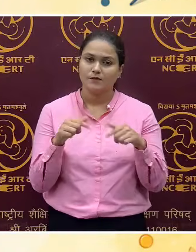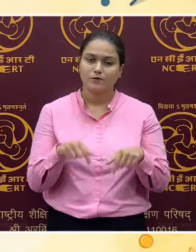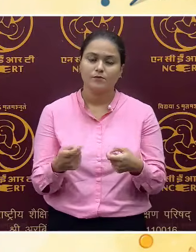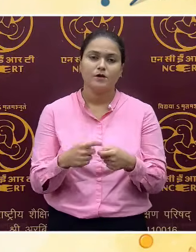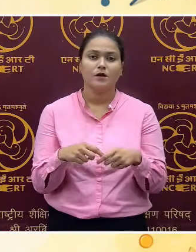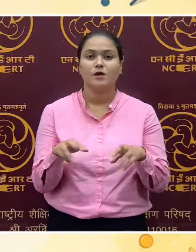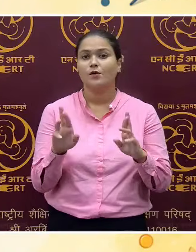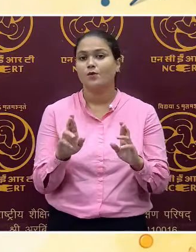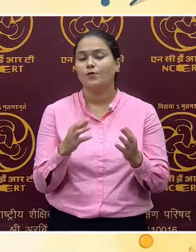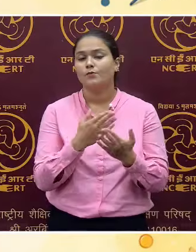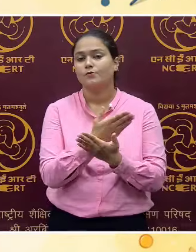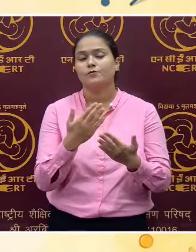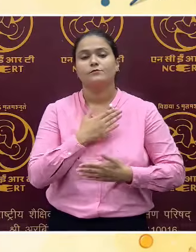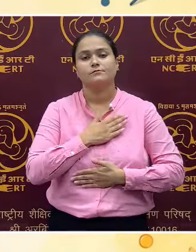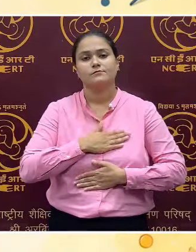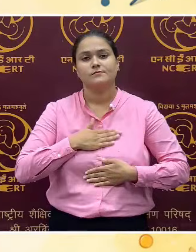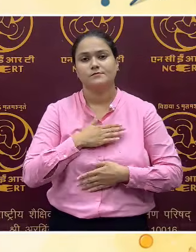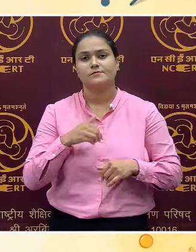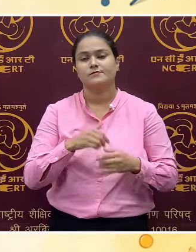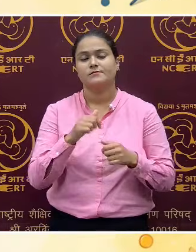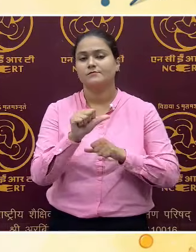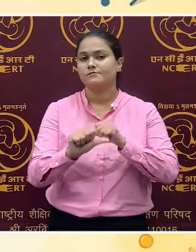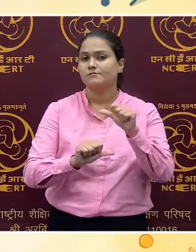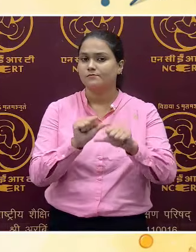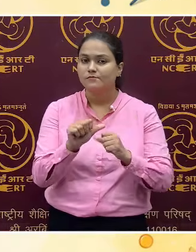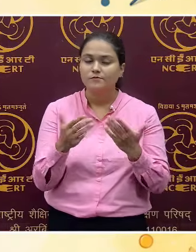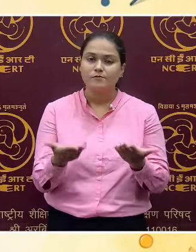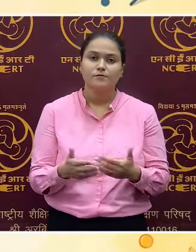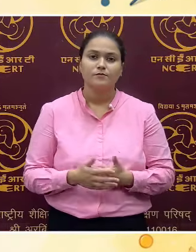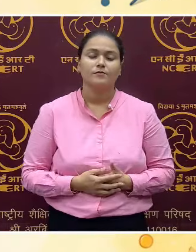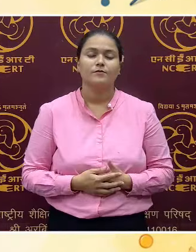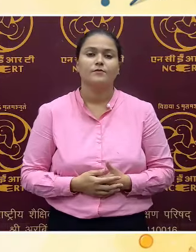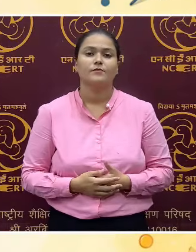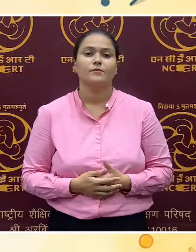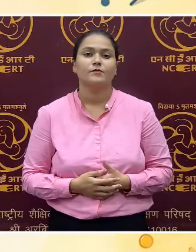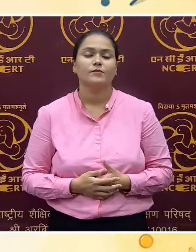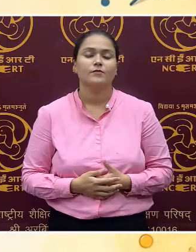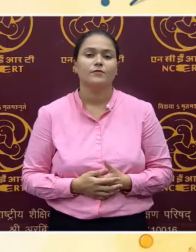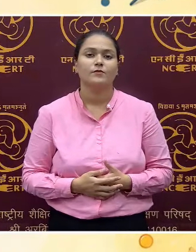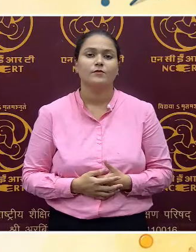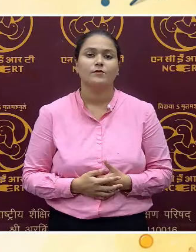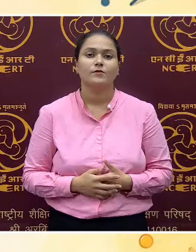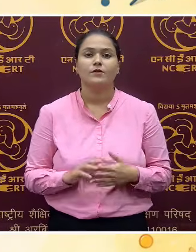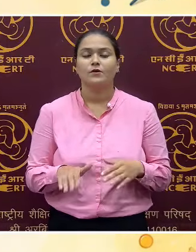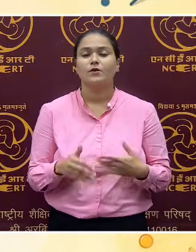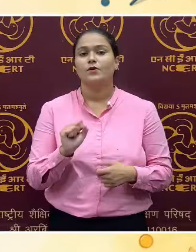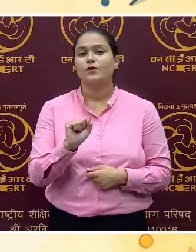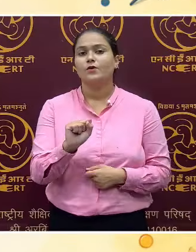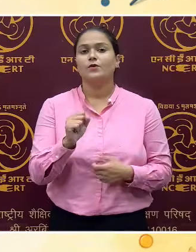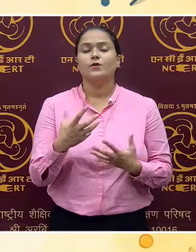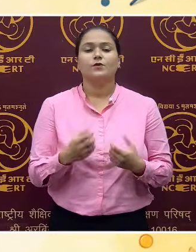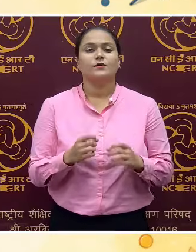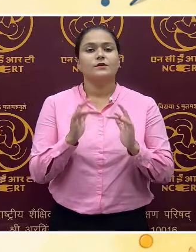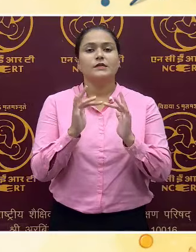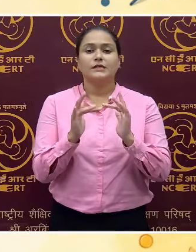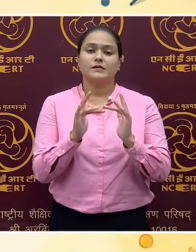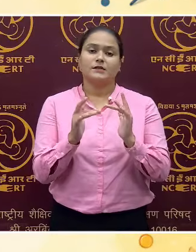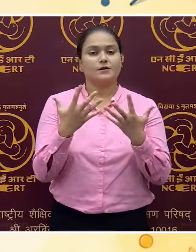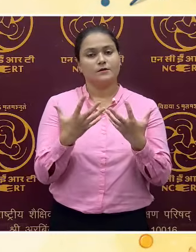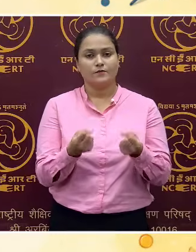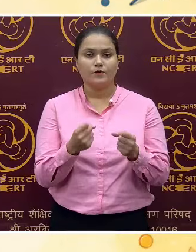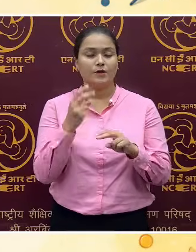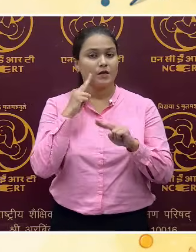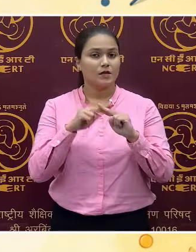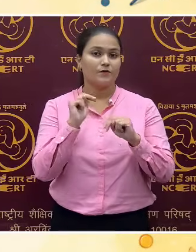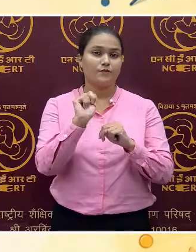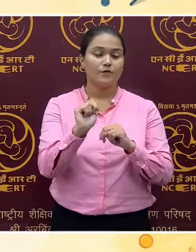really hope that you enjoyed this entire process, and you can, all you need is an internet connection. You can